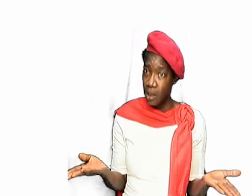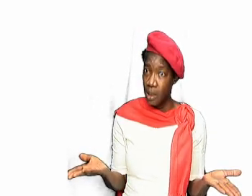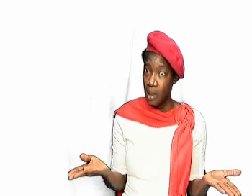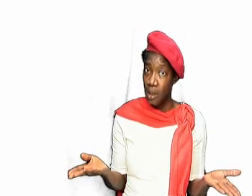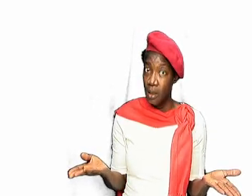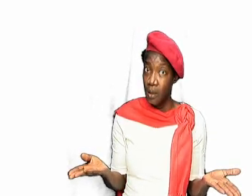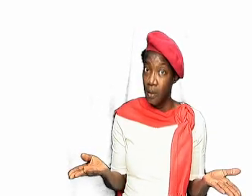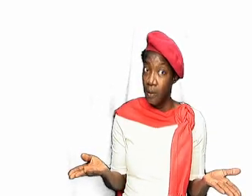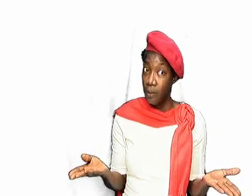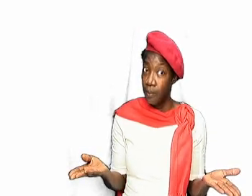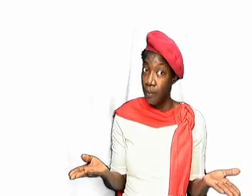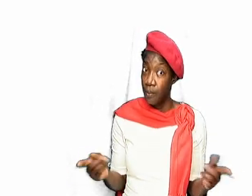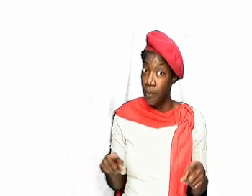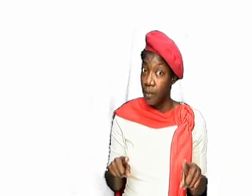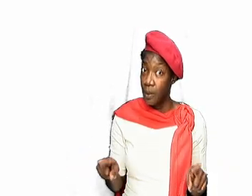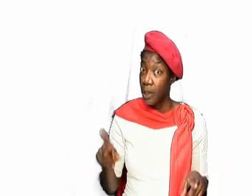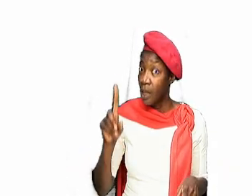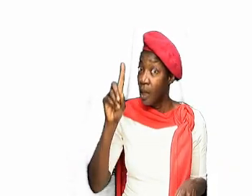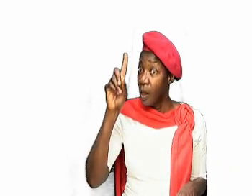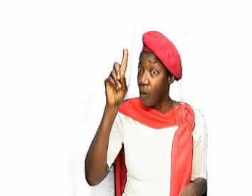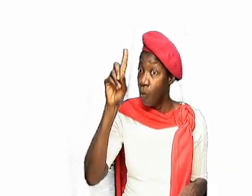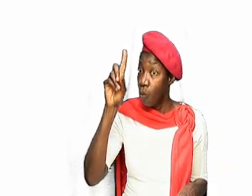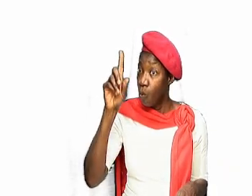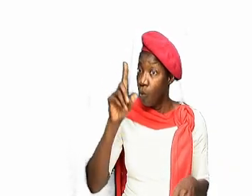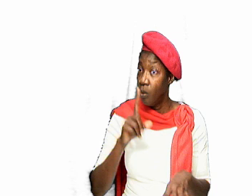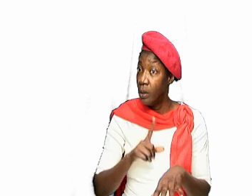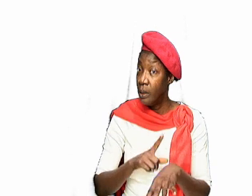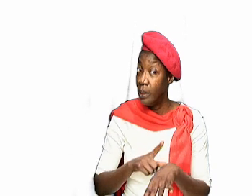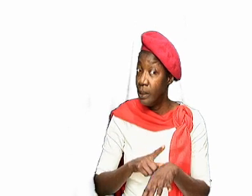But as the one time